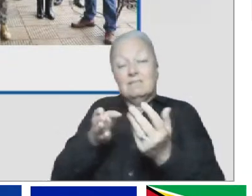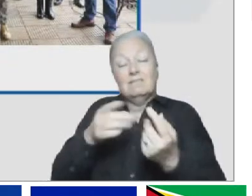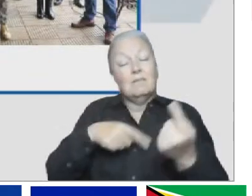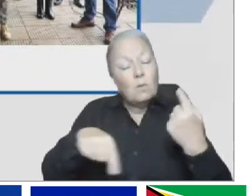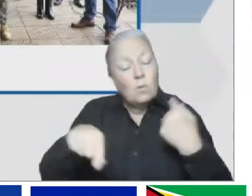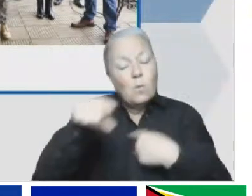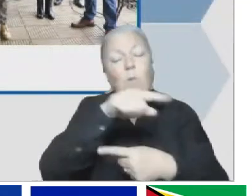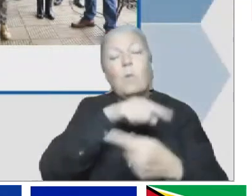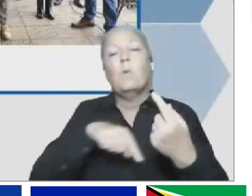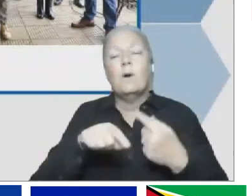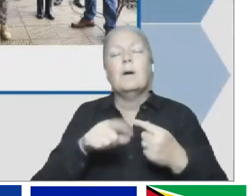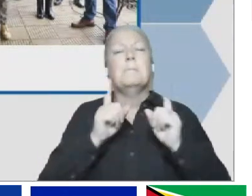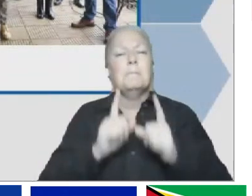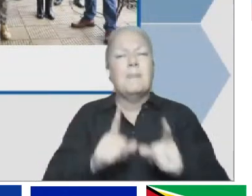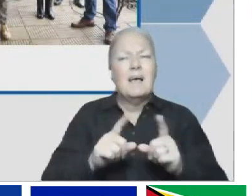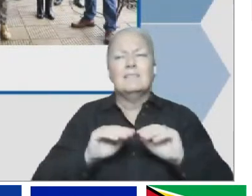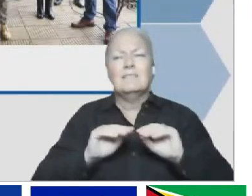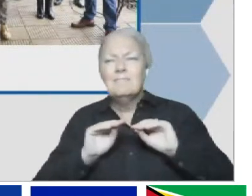a